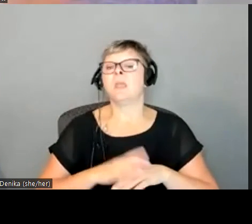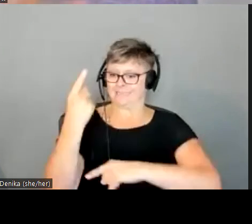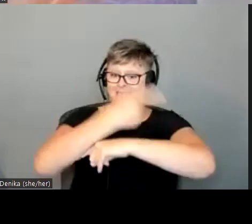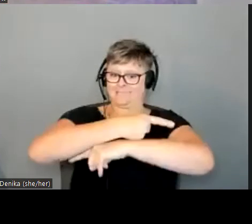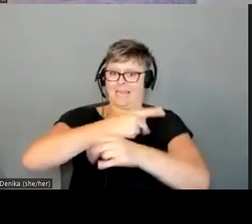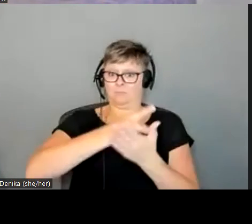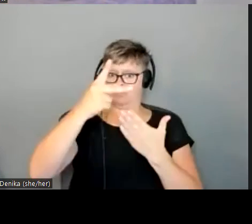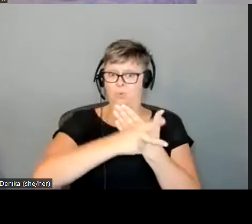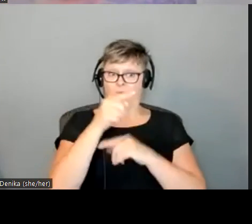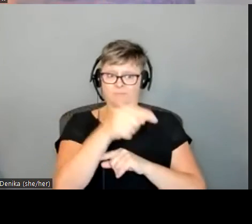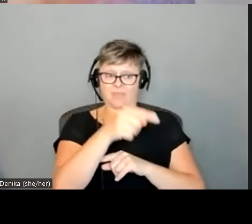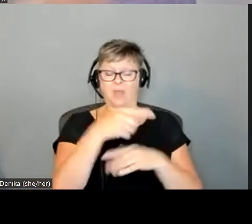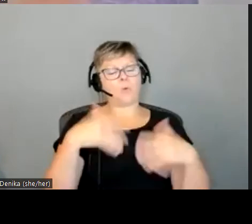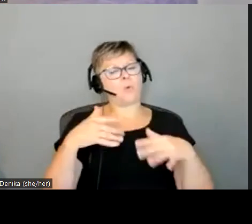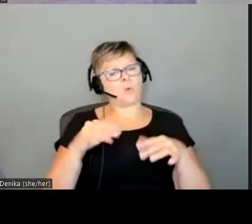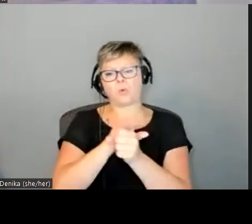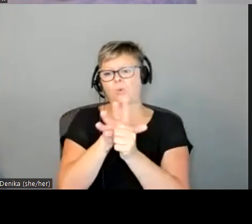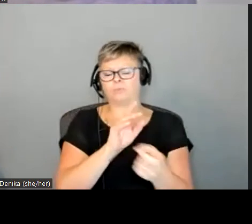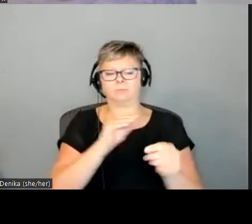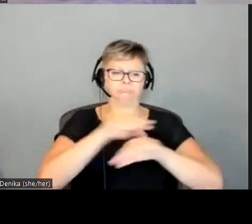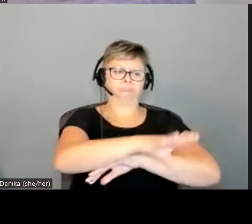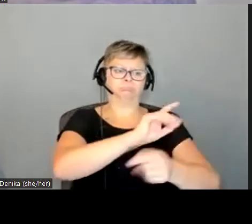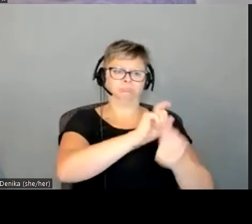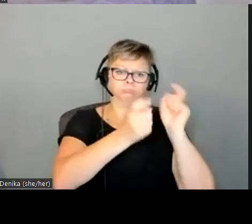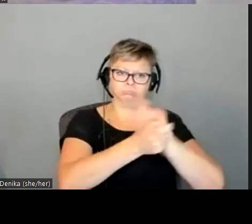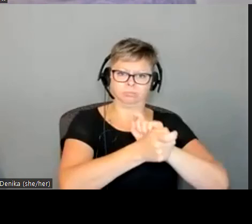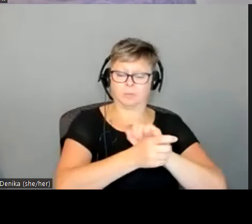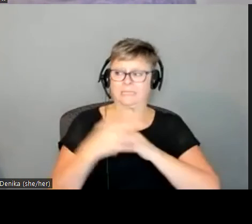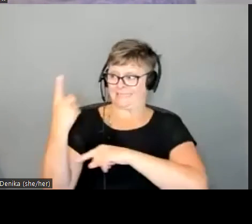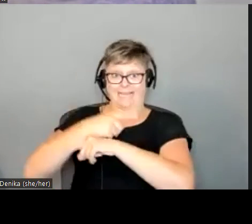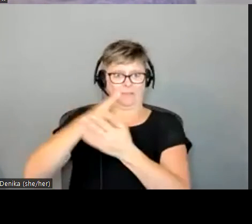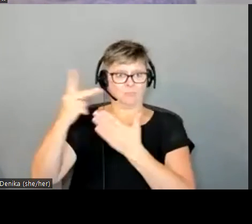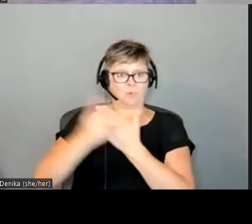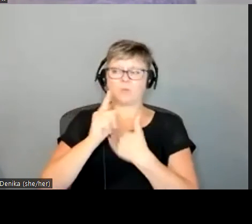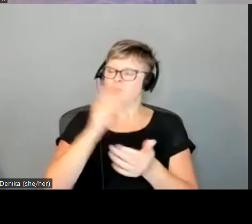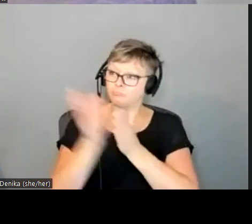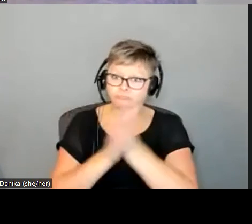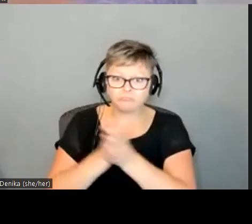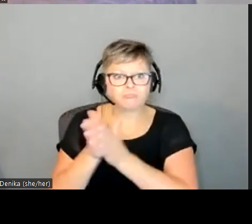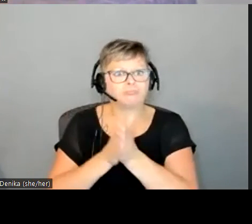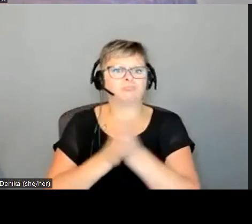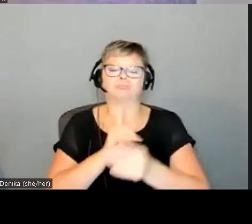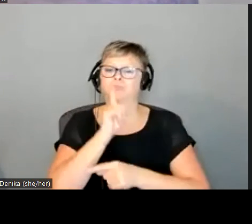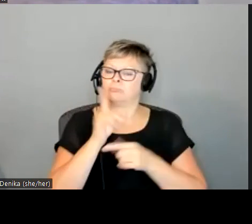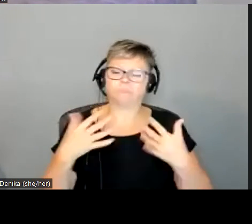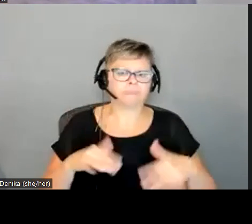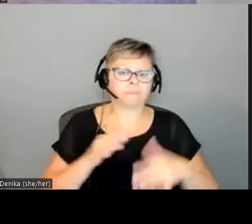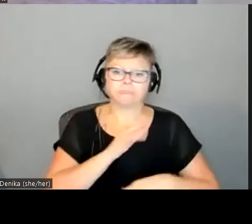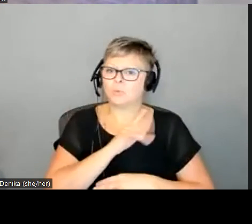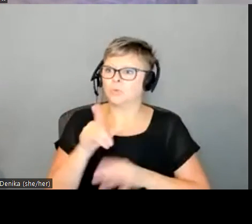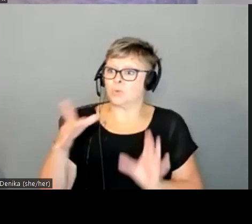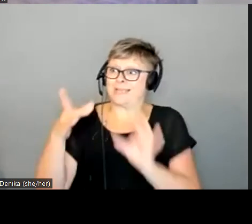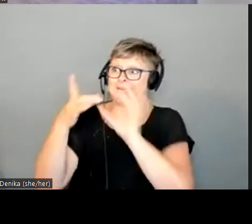even that has changed with COVID, but it was a big part of day program. It was really important that, you connect with a